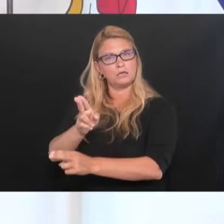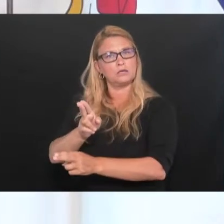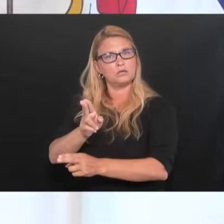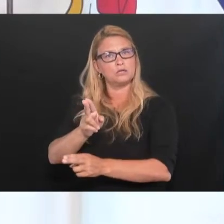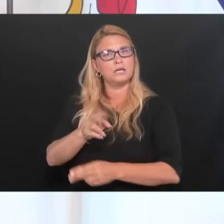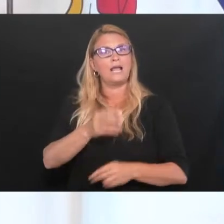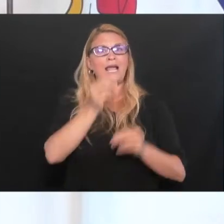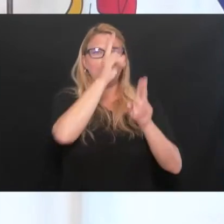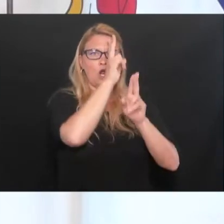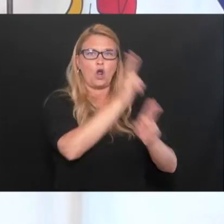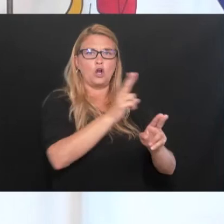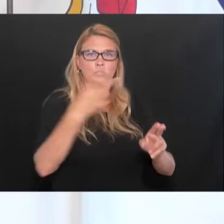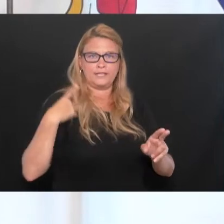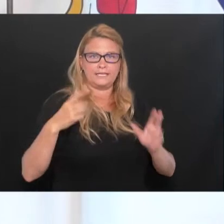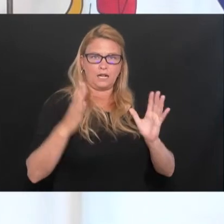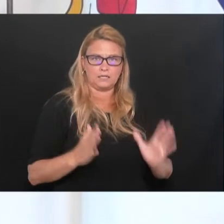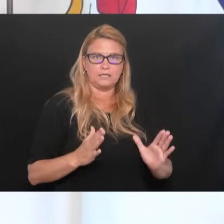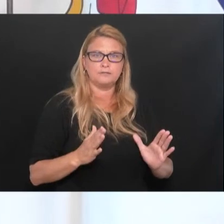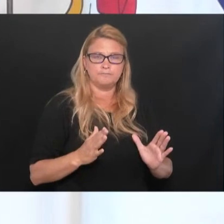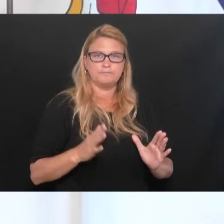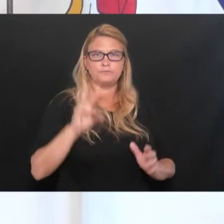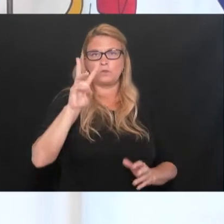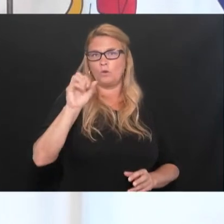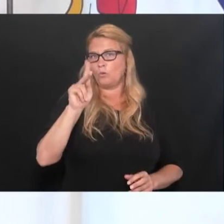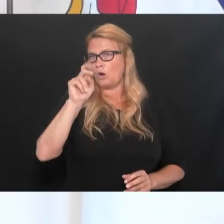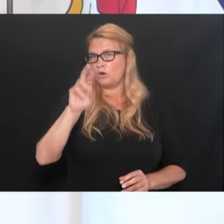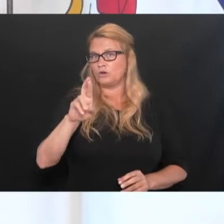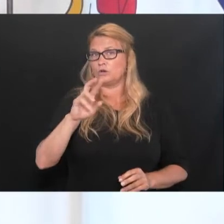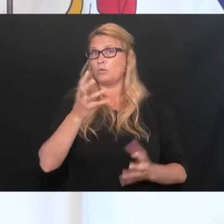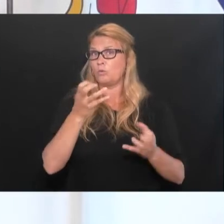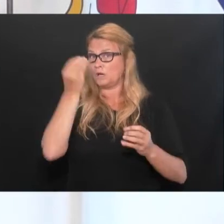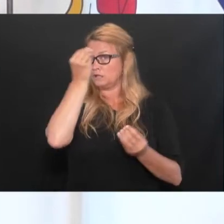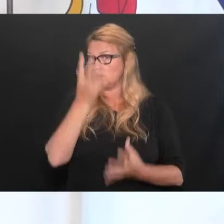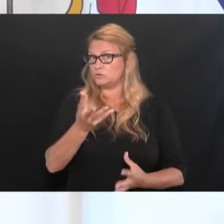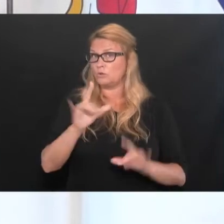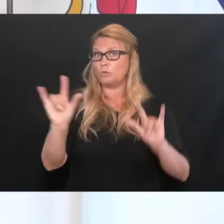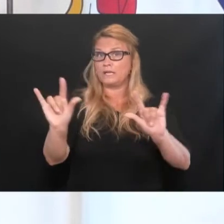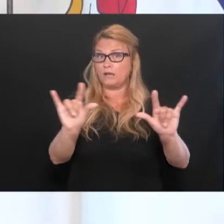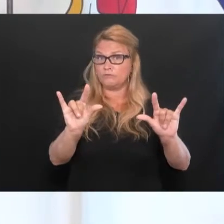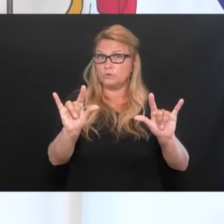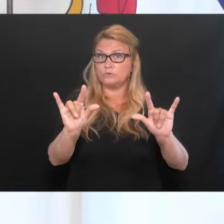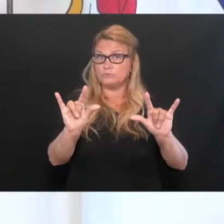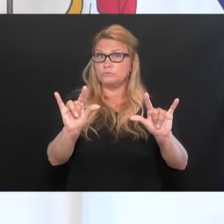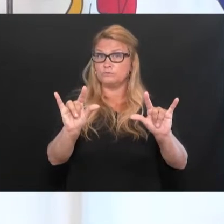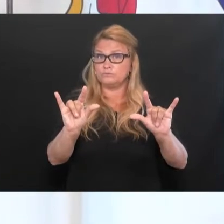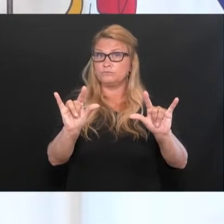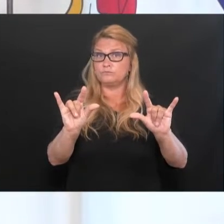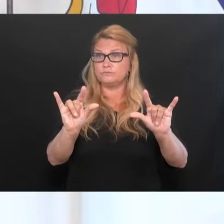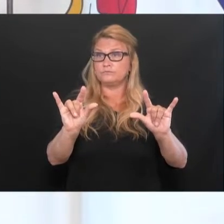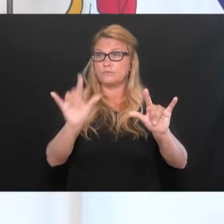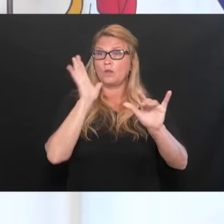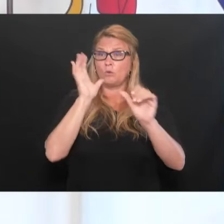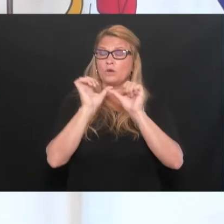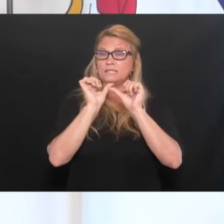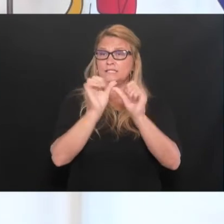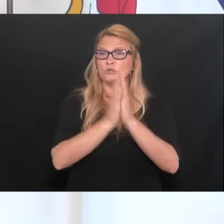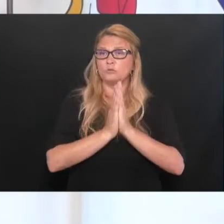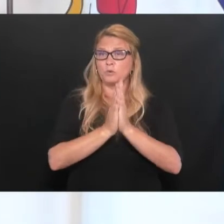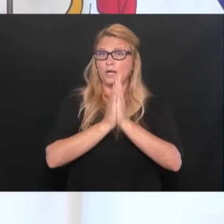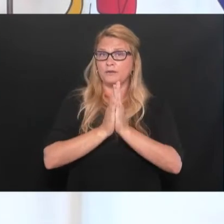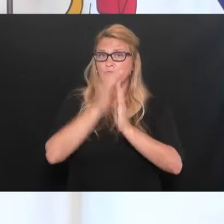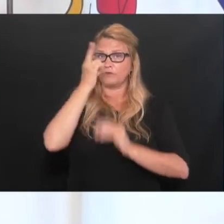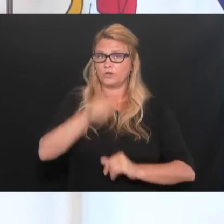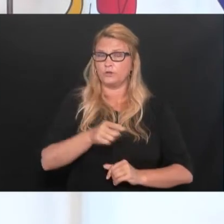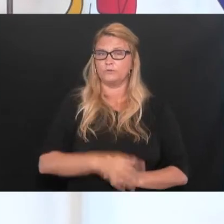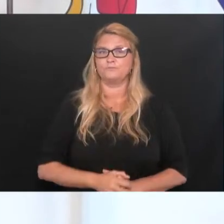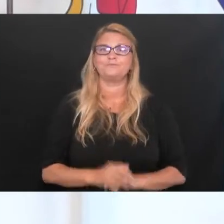our delegate. So Delegate Walker, we love you, and we'll continue to keep you in our prayers.